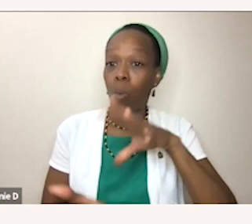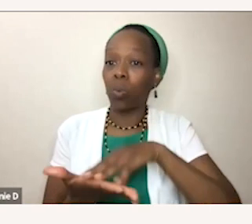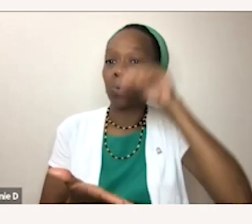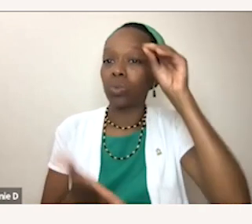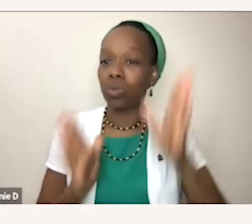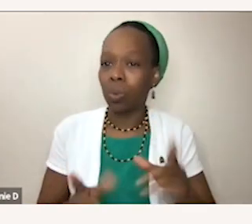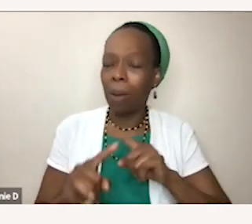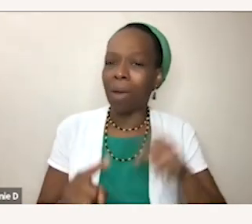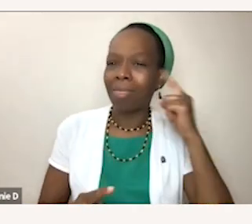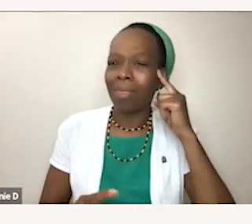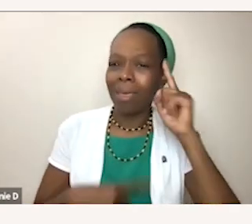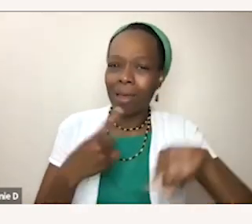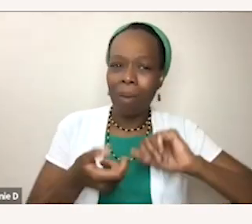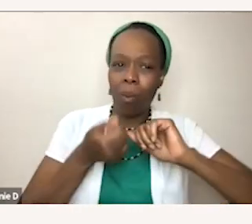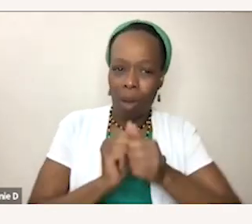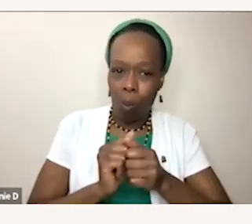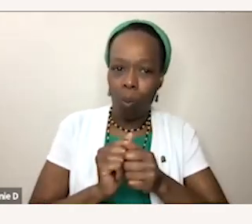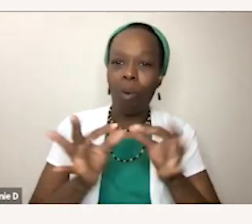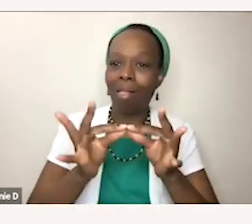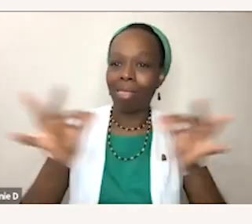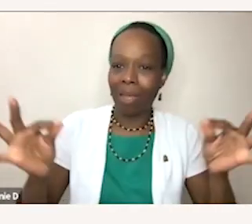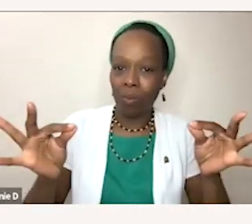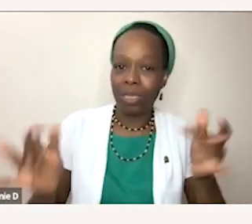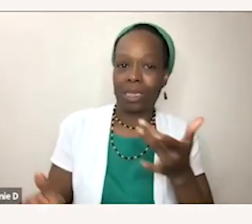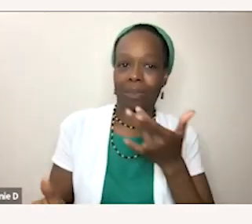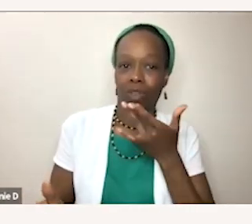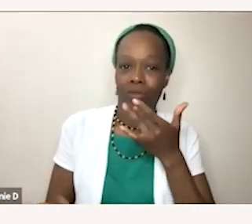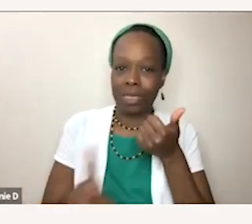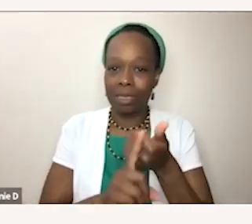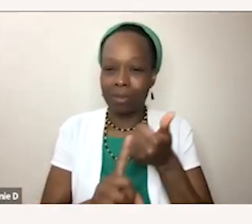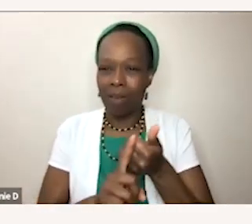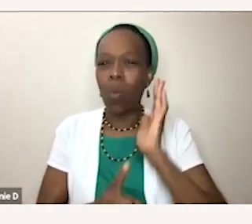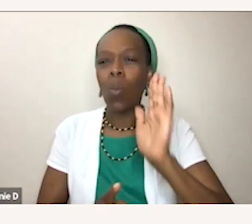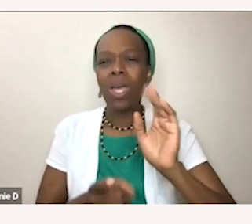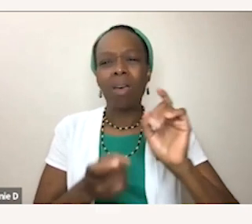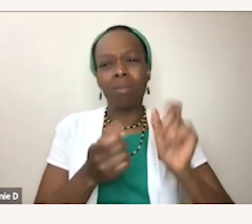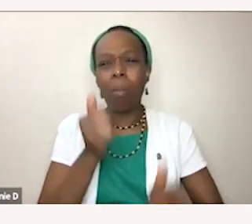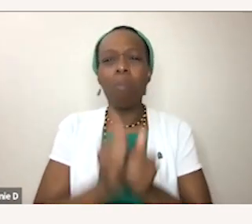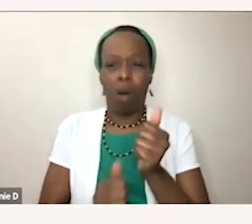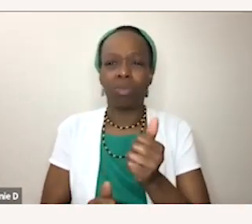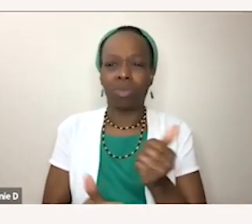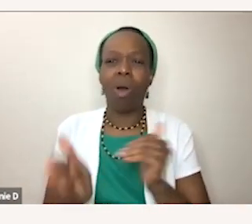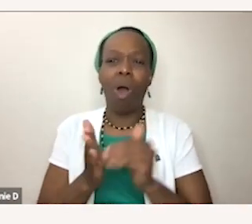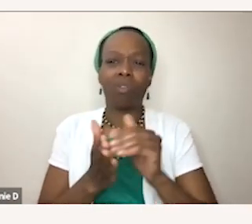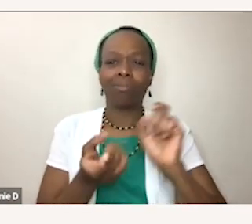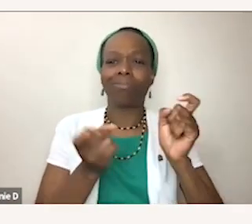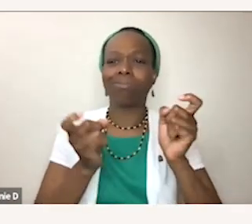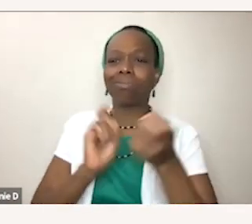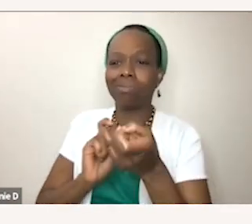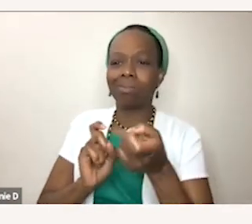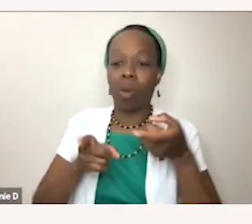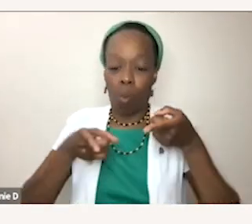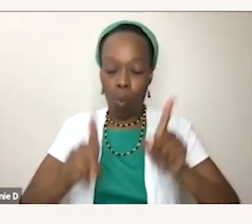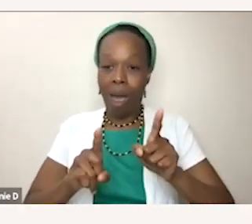how language preferences are probably going to change as a child ages